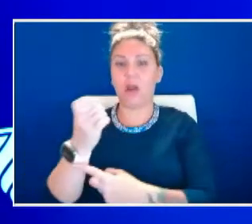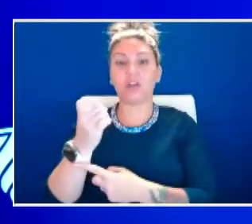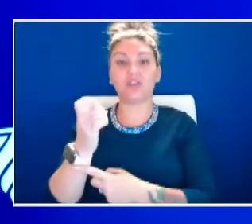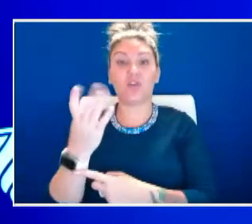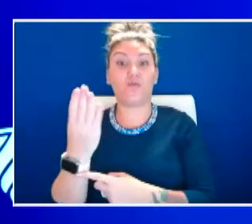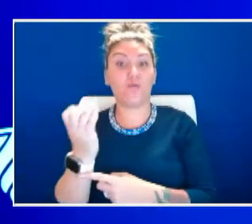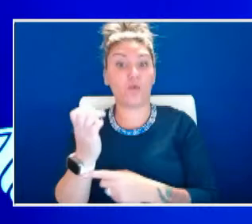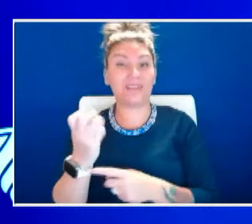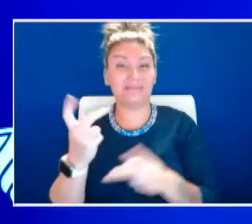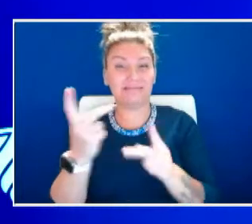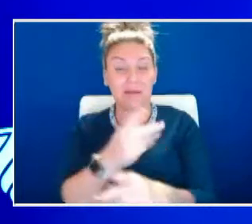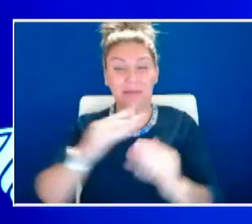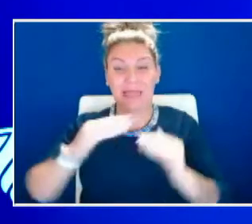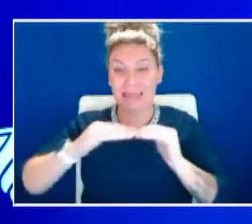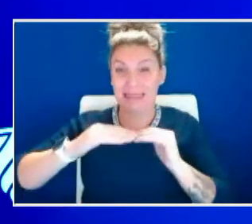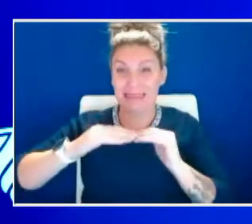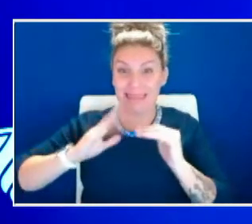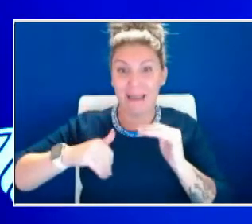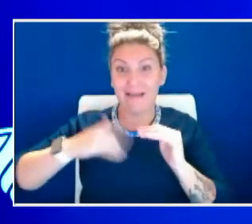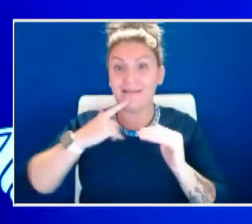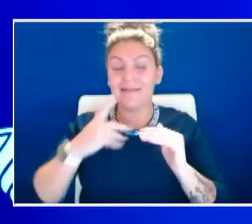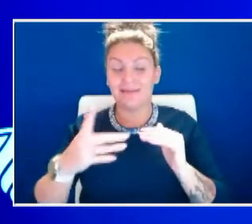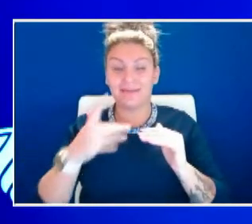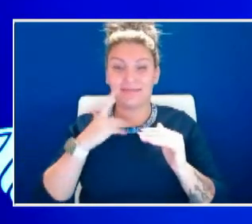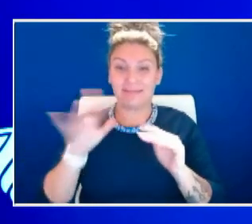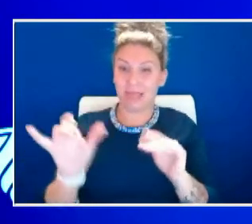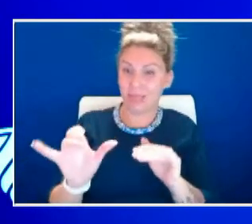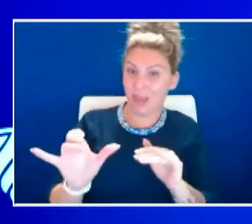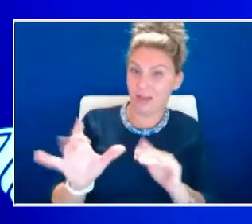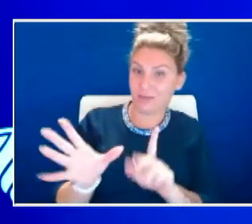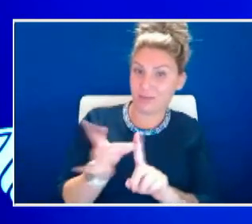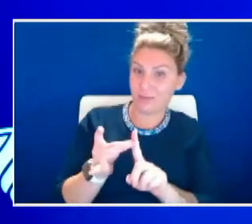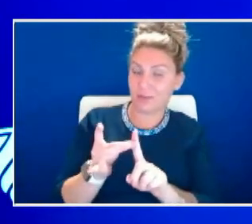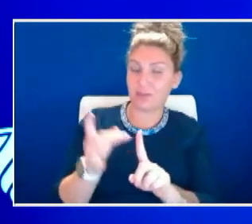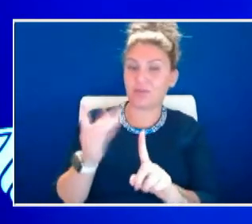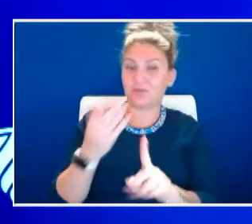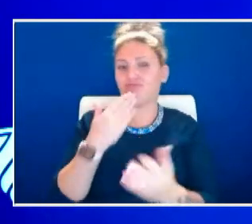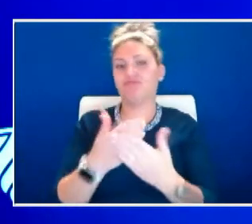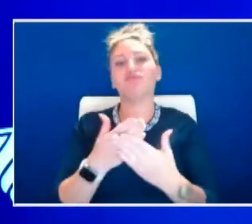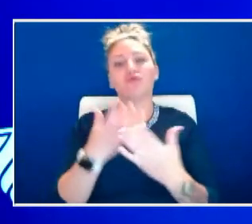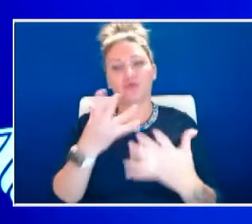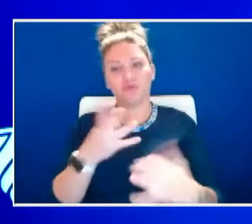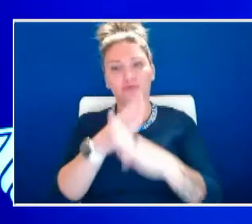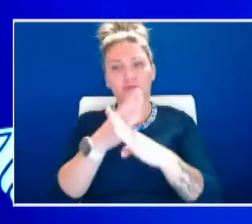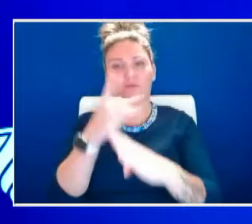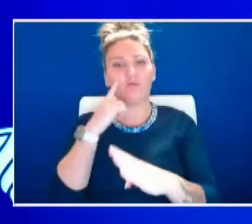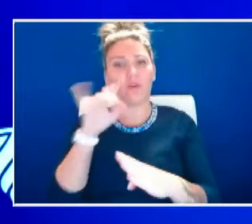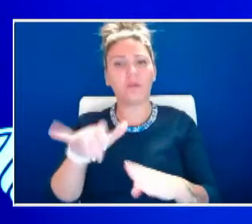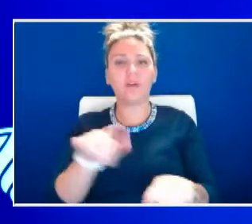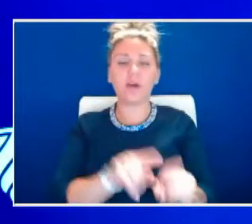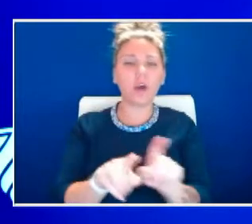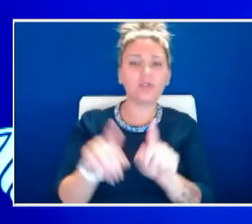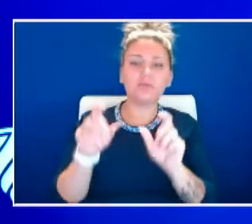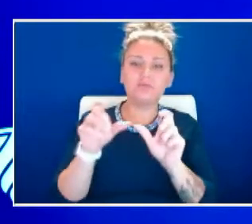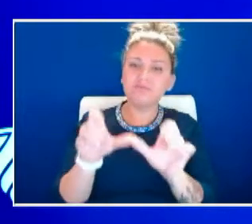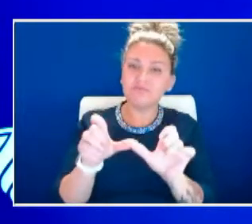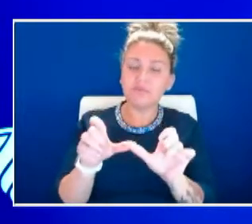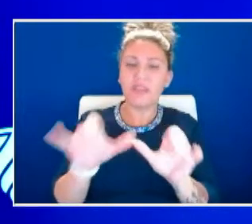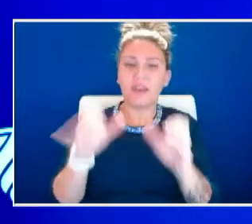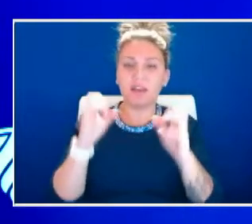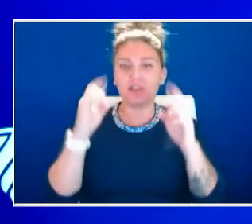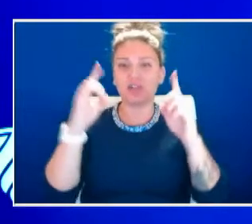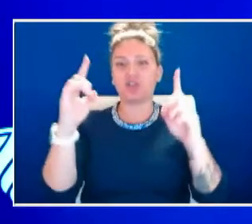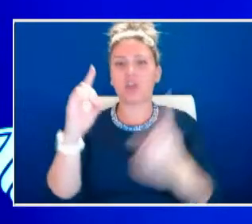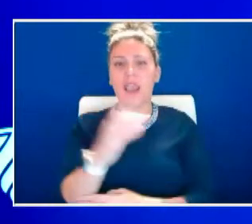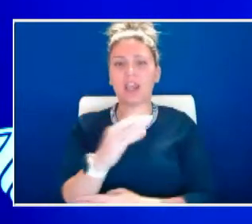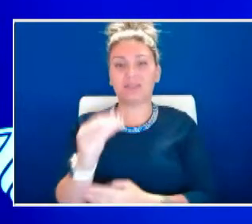to get monkeypox if exposed. So we have good preventive measures for that as well. But it's also continuing that education and that